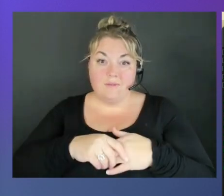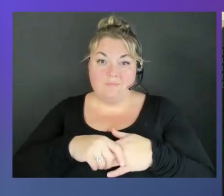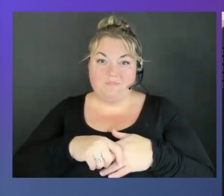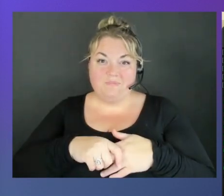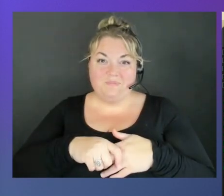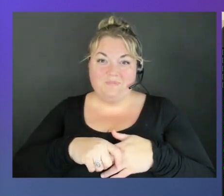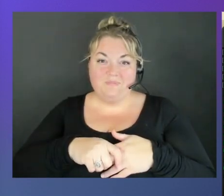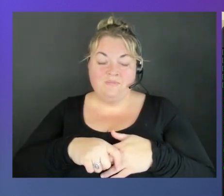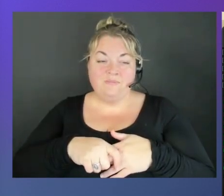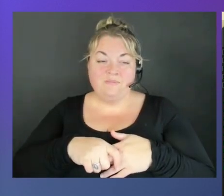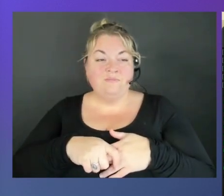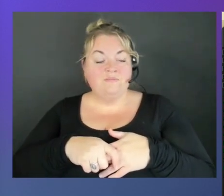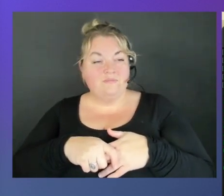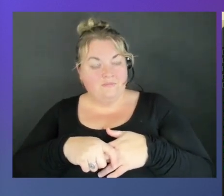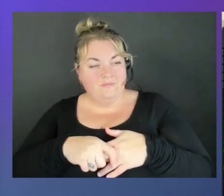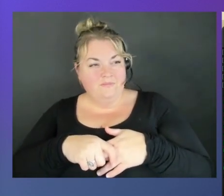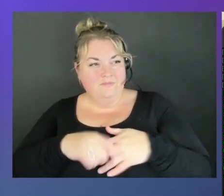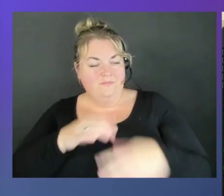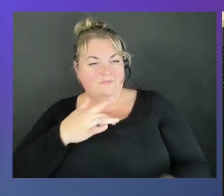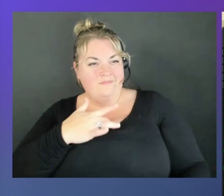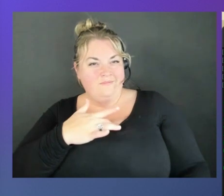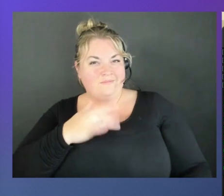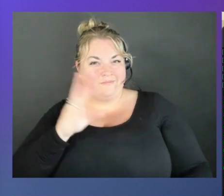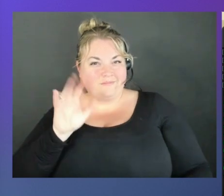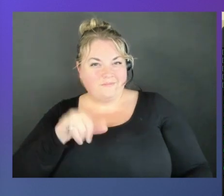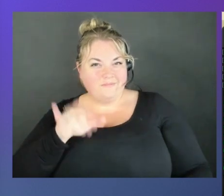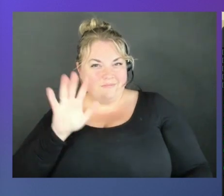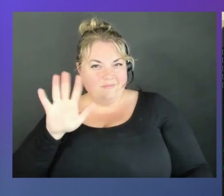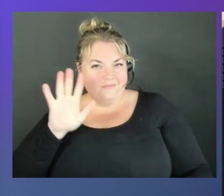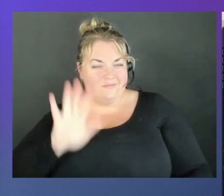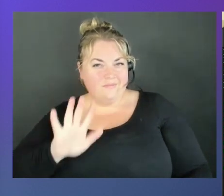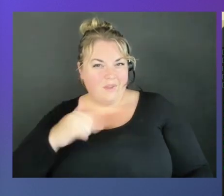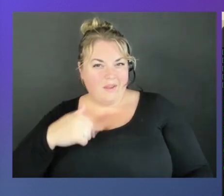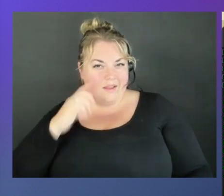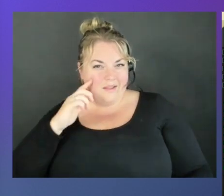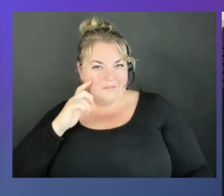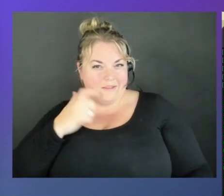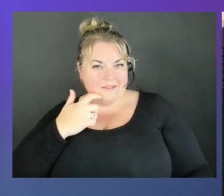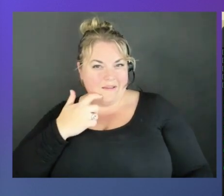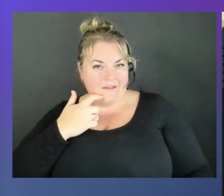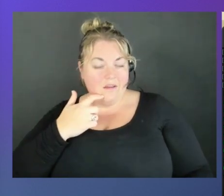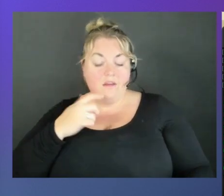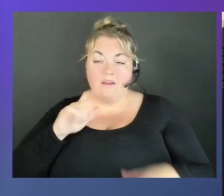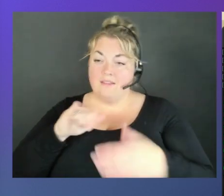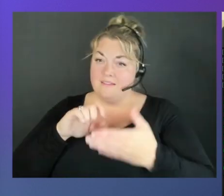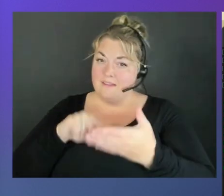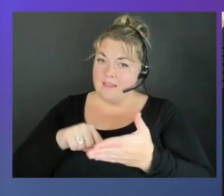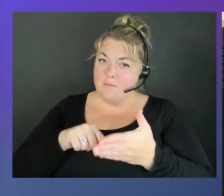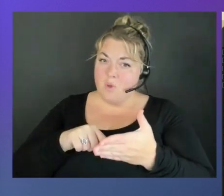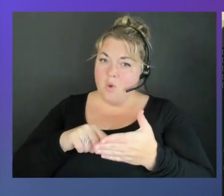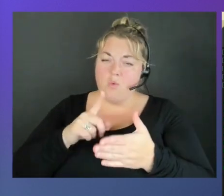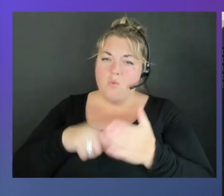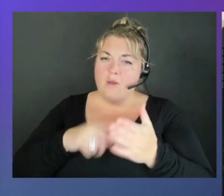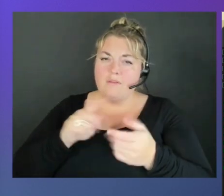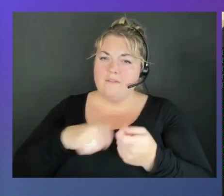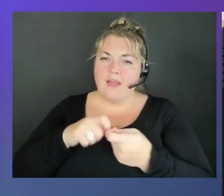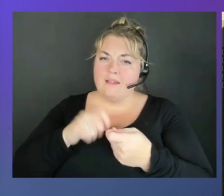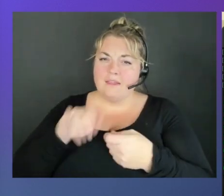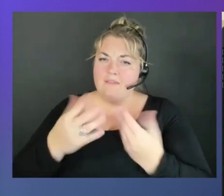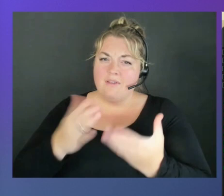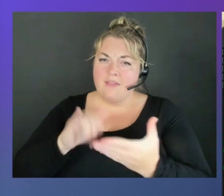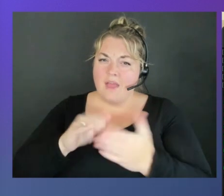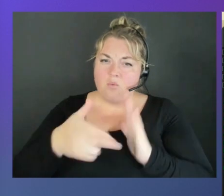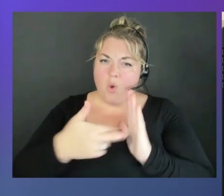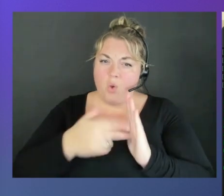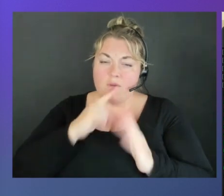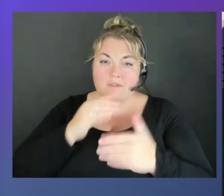That is pretty spectacular, I've got to say. In this example, what exactly is getting this role? Is it a process, or